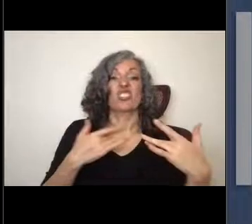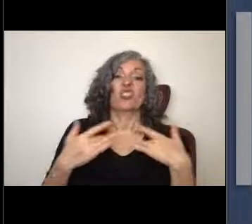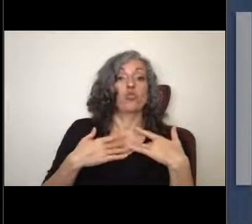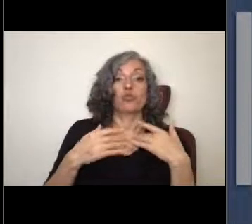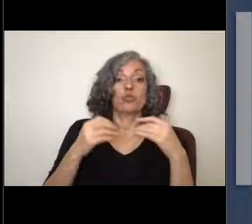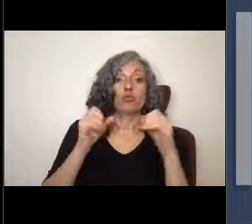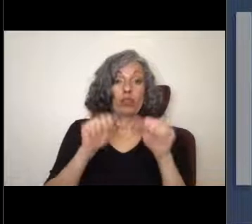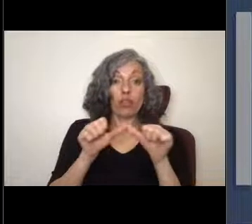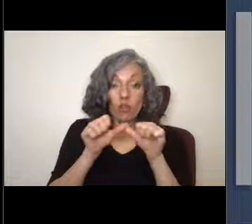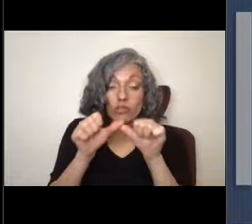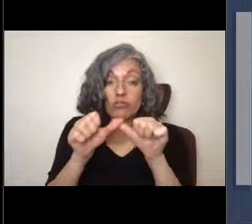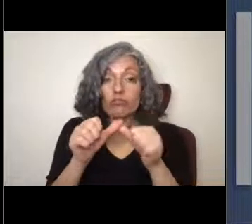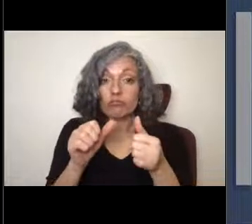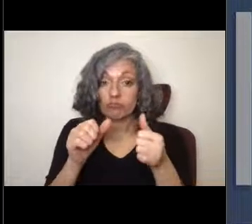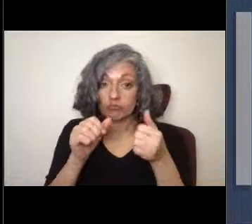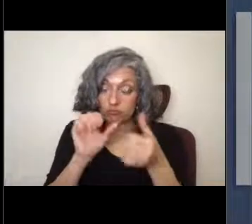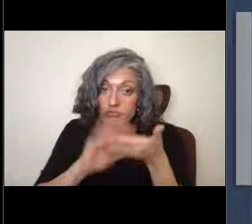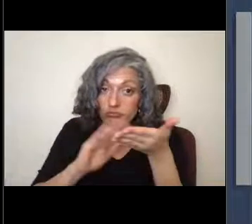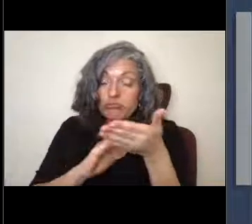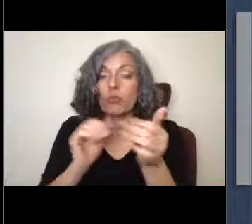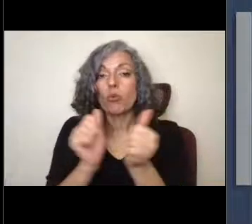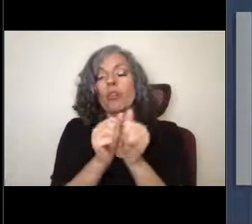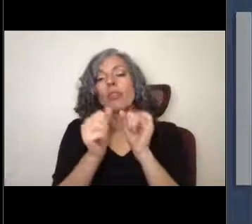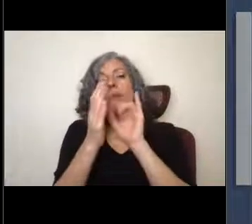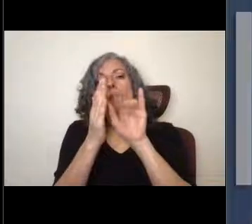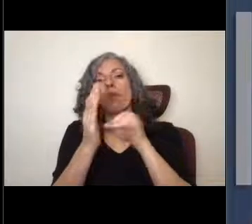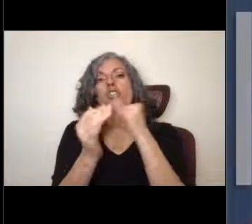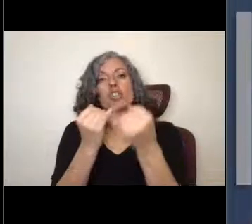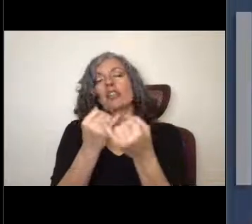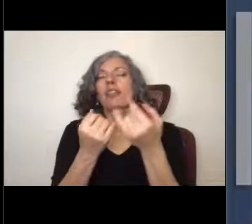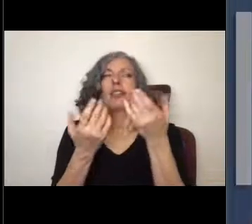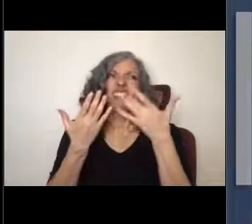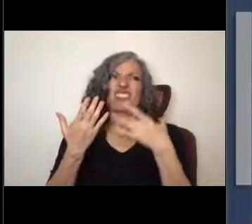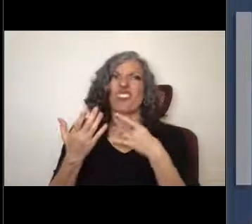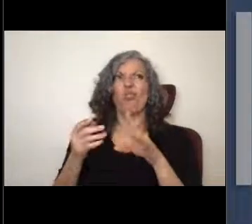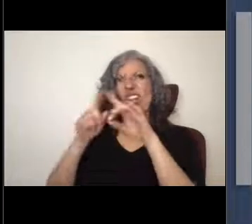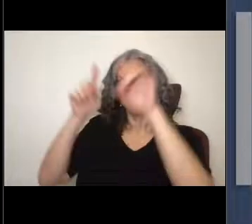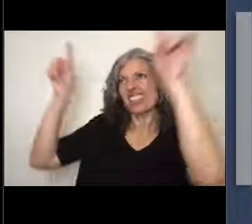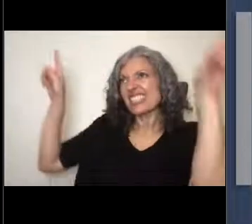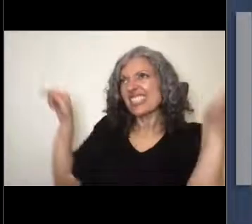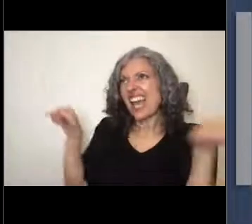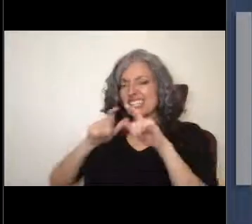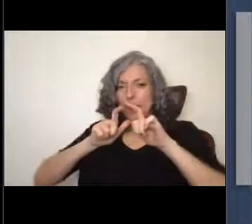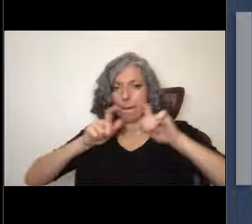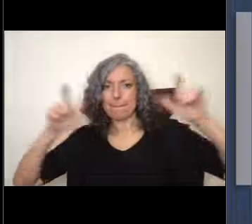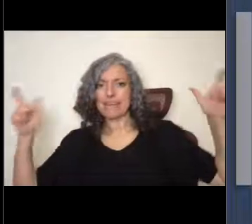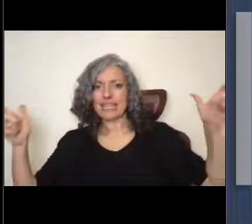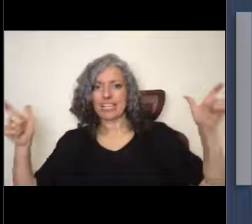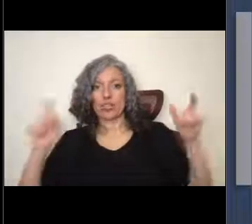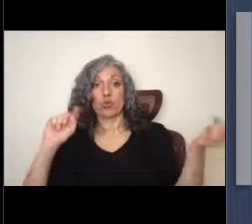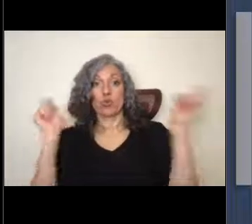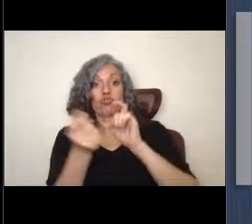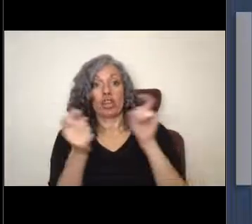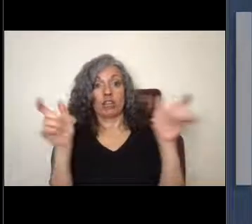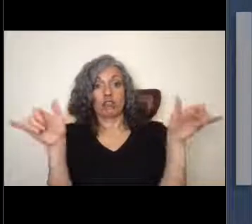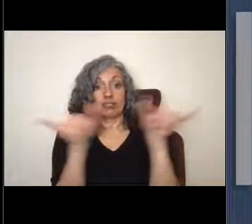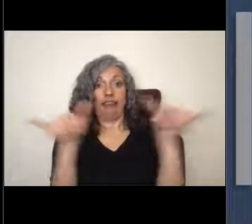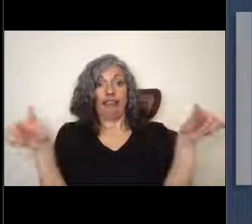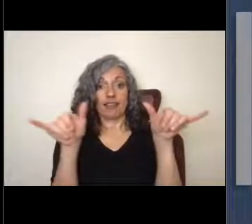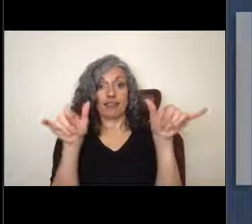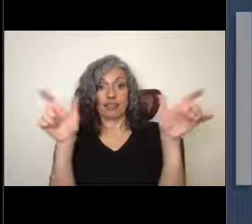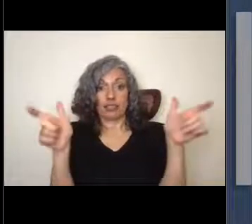project. First, when we heard from the public that they don't like the big signs, we changed the size of the signs, and then we went back to the drawing board to